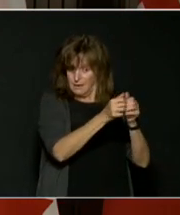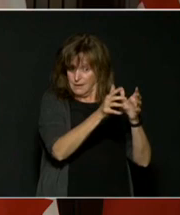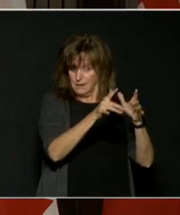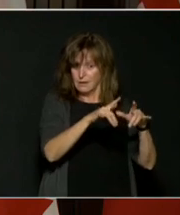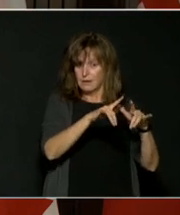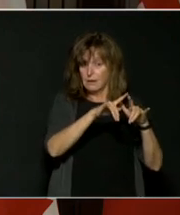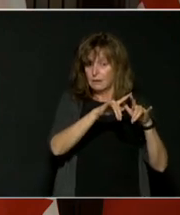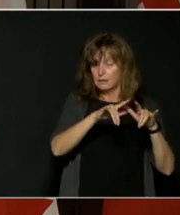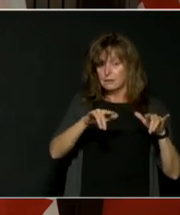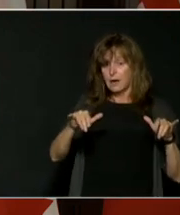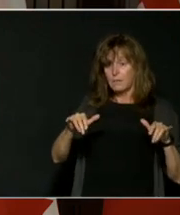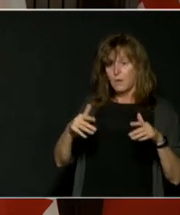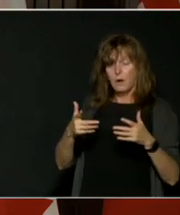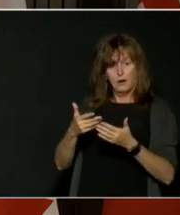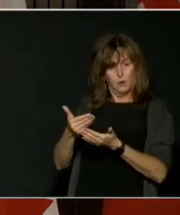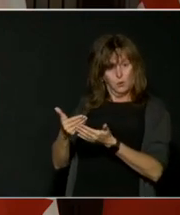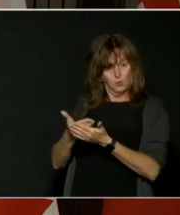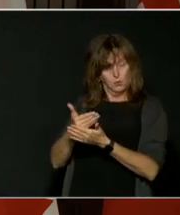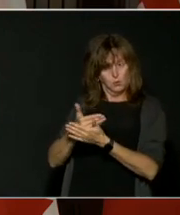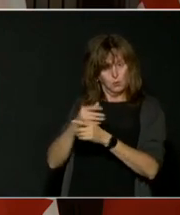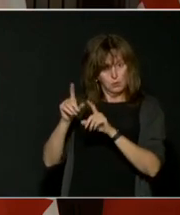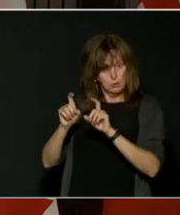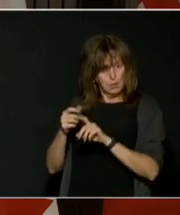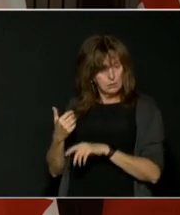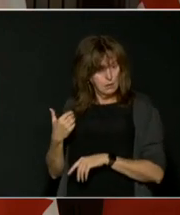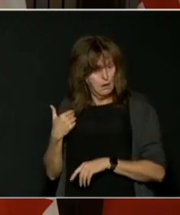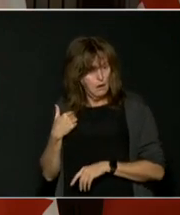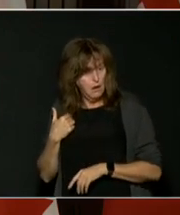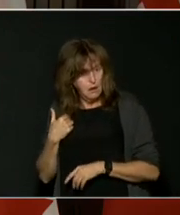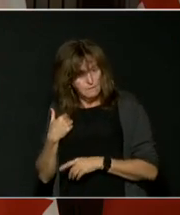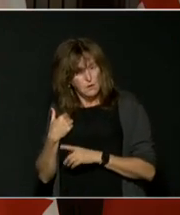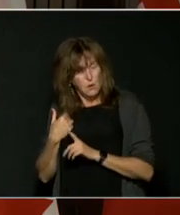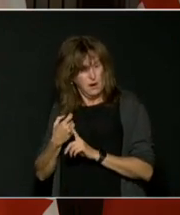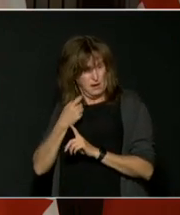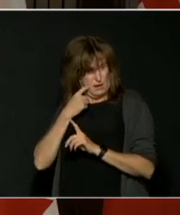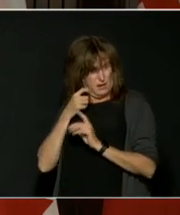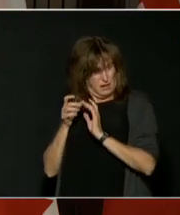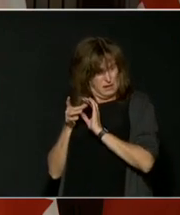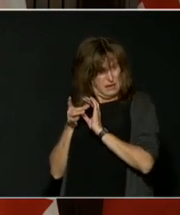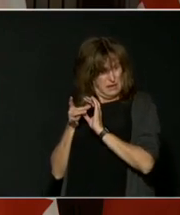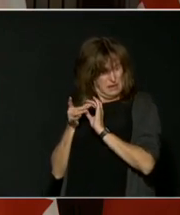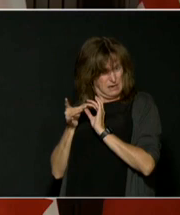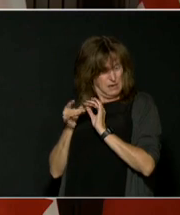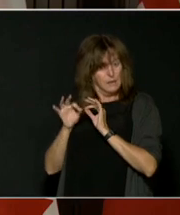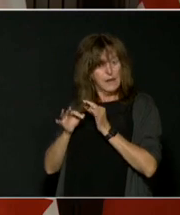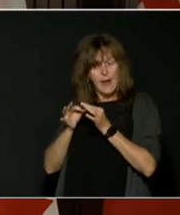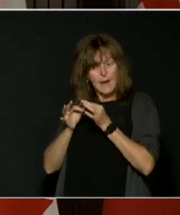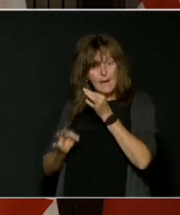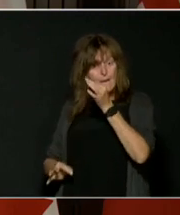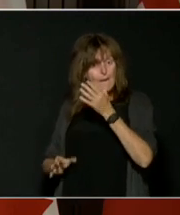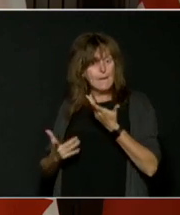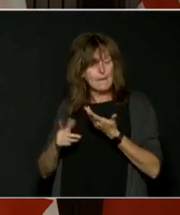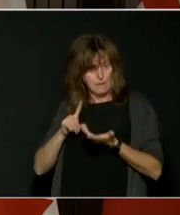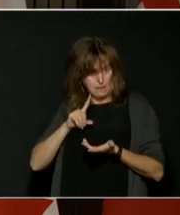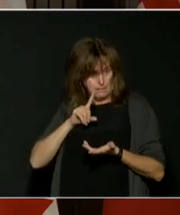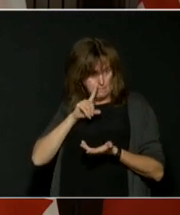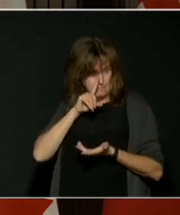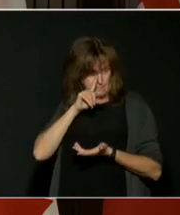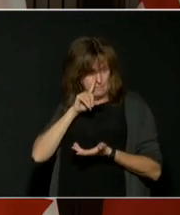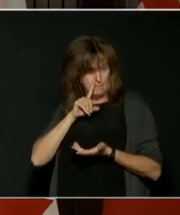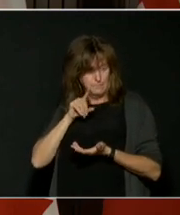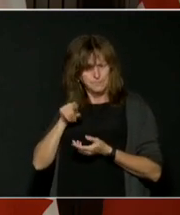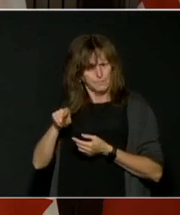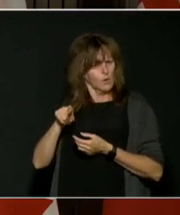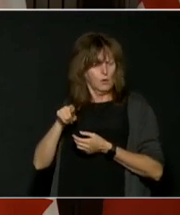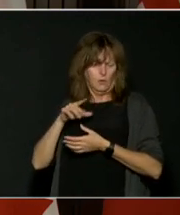you heard from Dr. Allen, this particular technology, lab process, is sort of the gold standard for